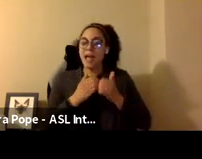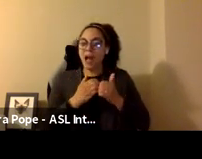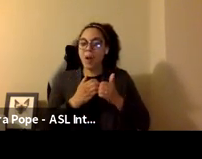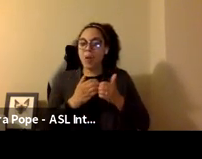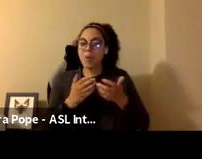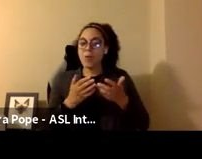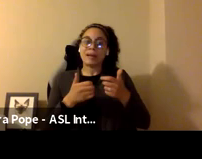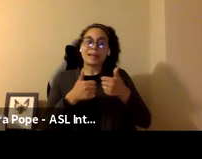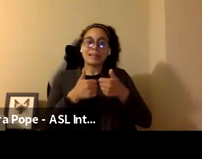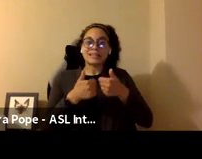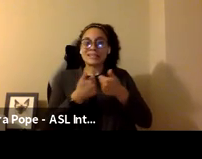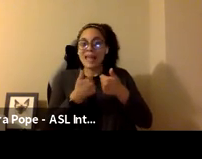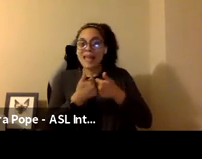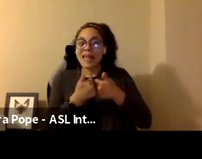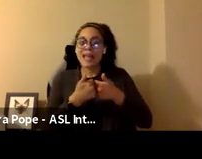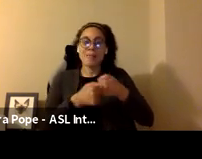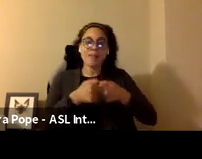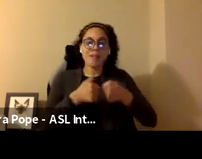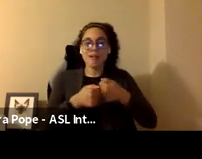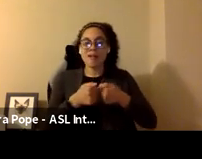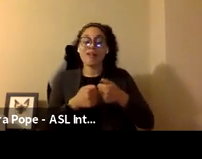The game creators are really brilliant that way.